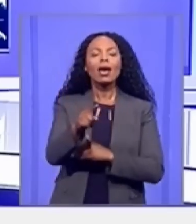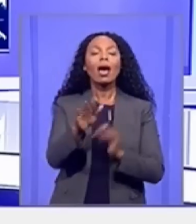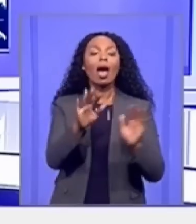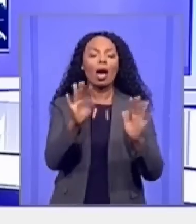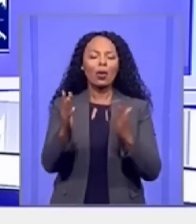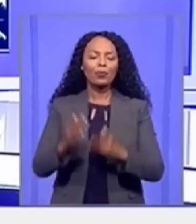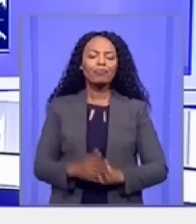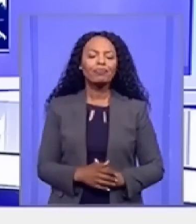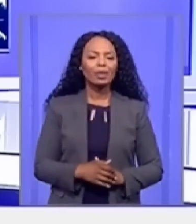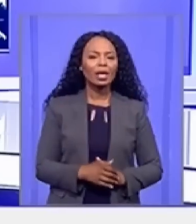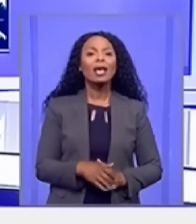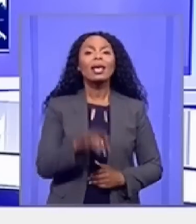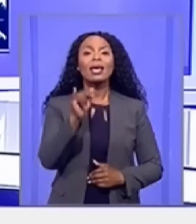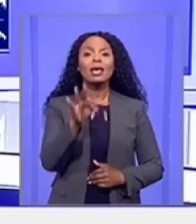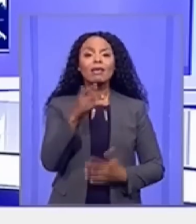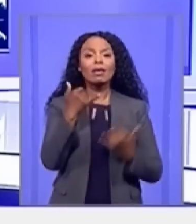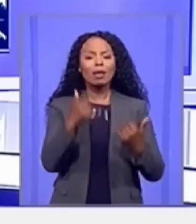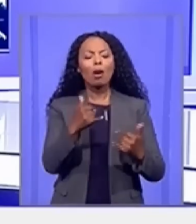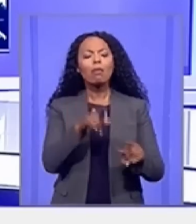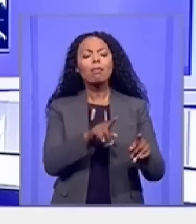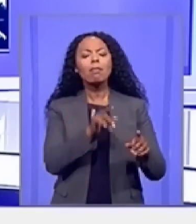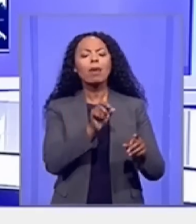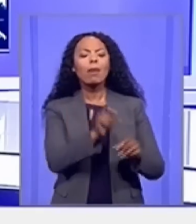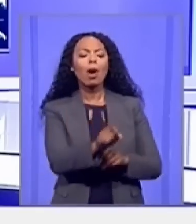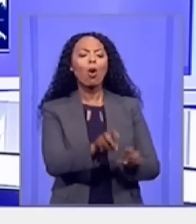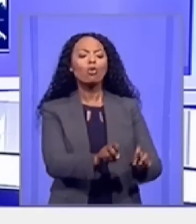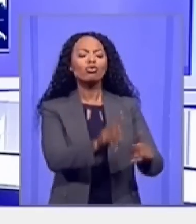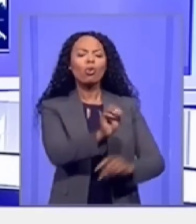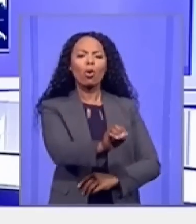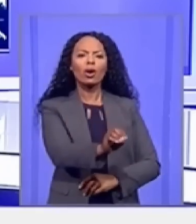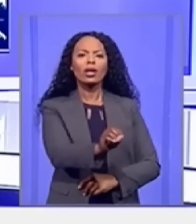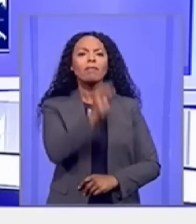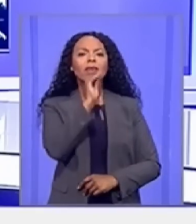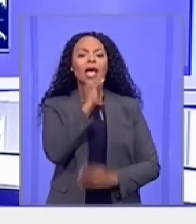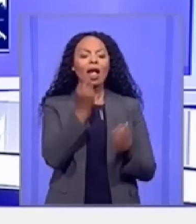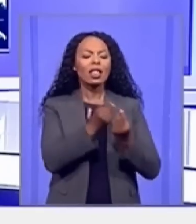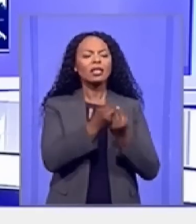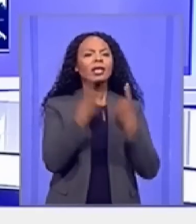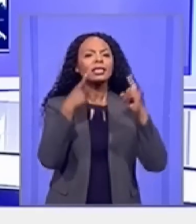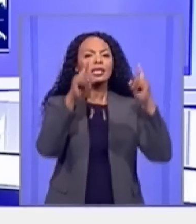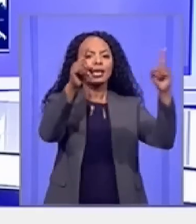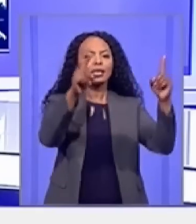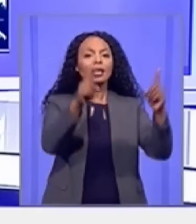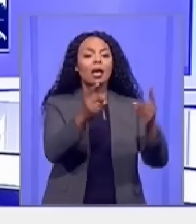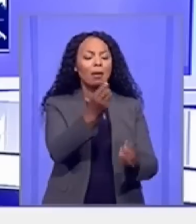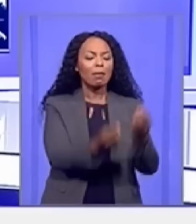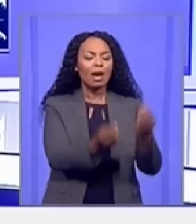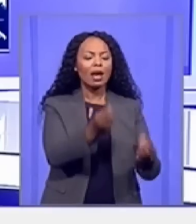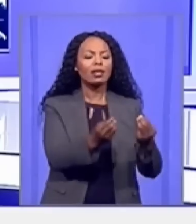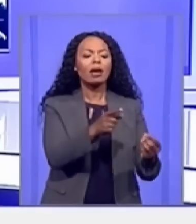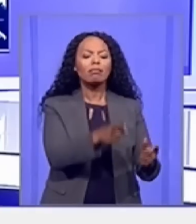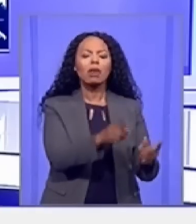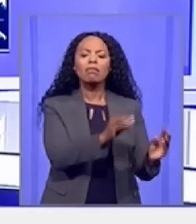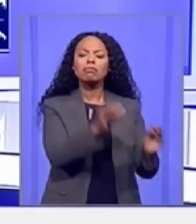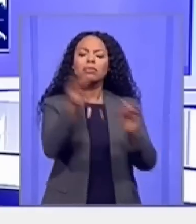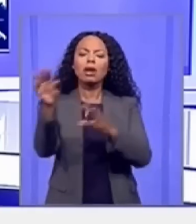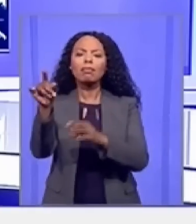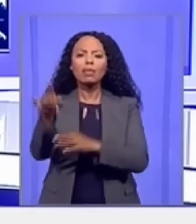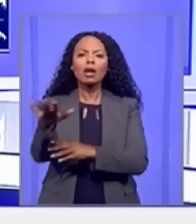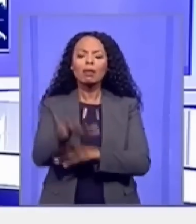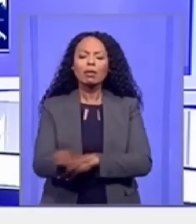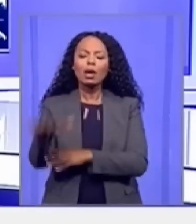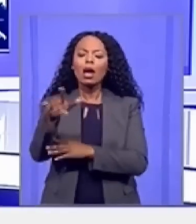ha tswelopele e hlaha dintho di tswela pele Basotho ba ne ba romela bana ba bona malapeng a